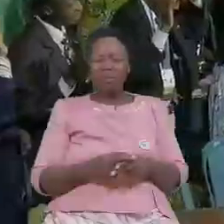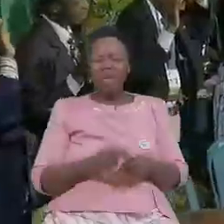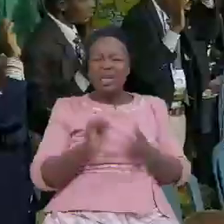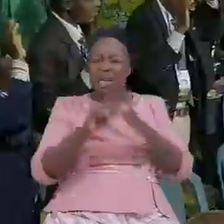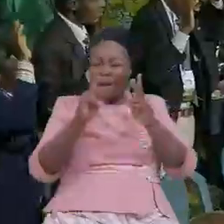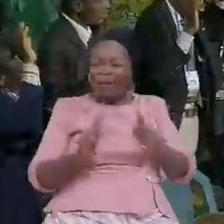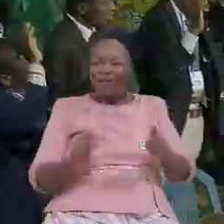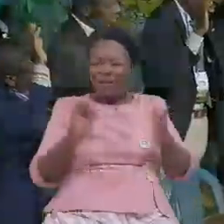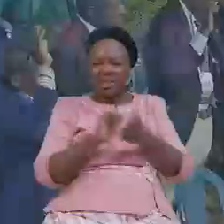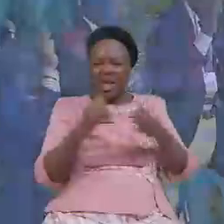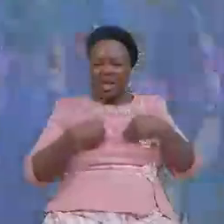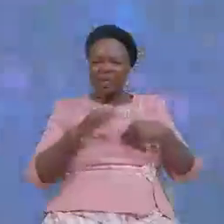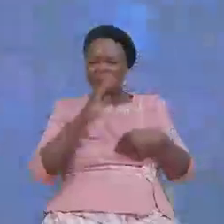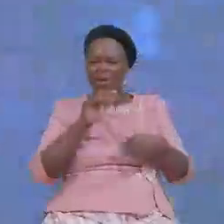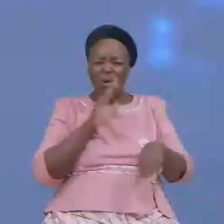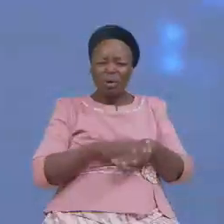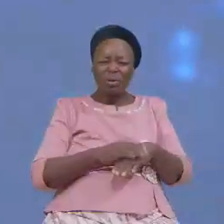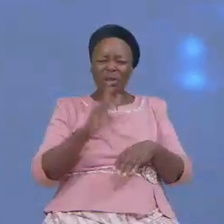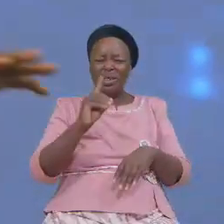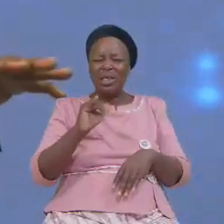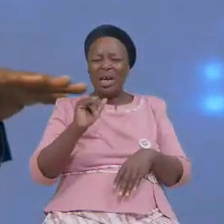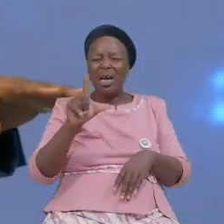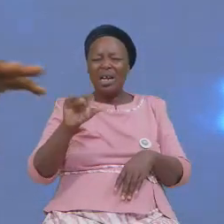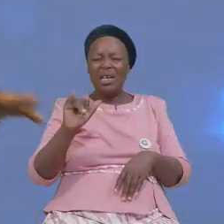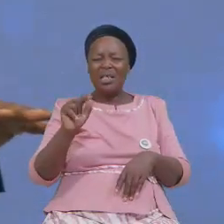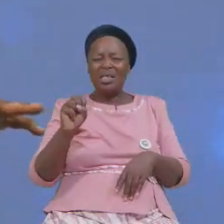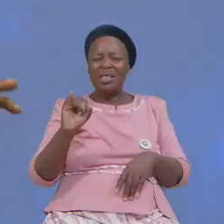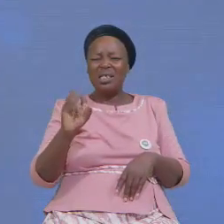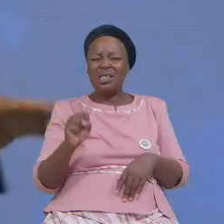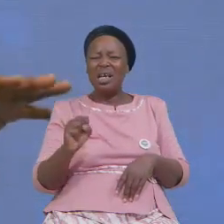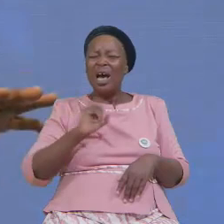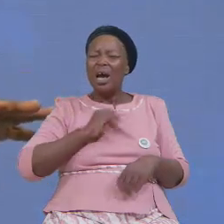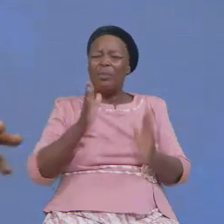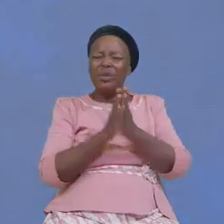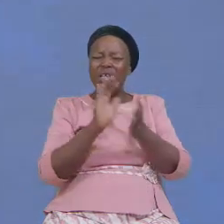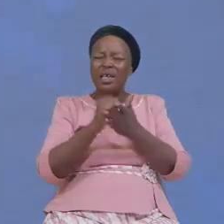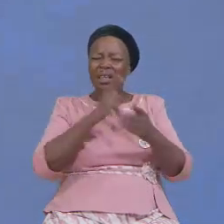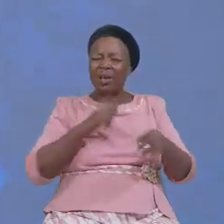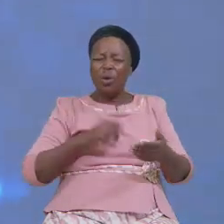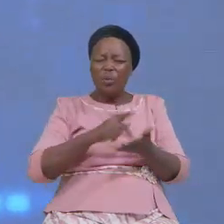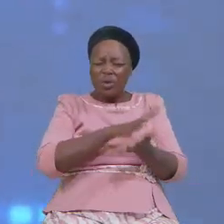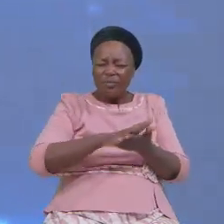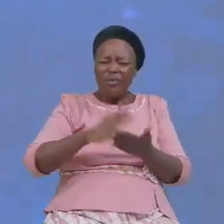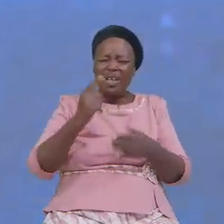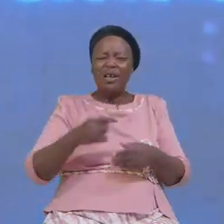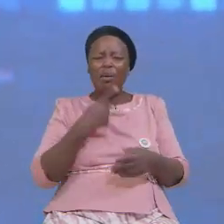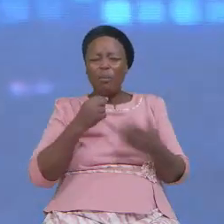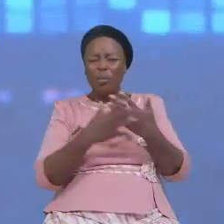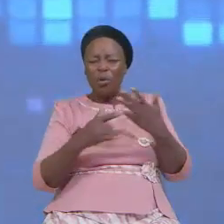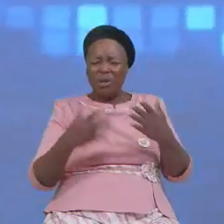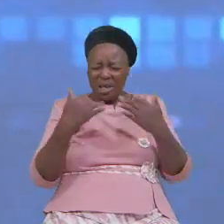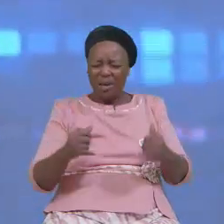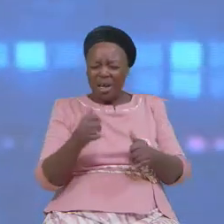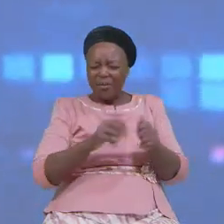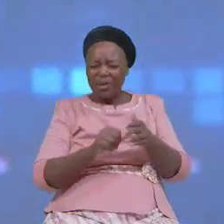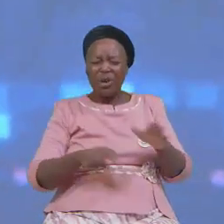been on dialysis, I pray the Lord purify, purge your blood system. Everything